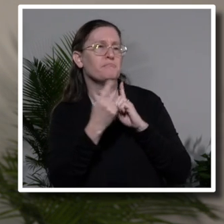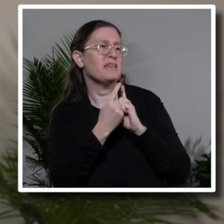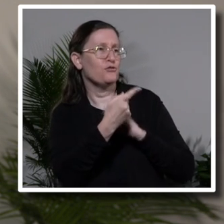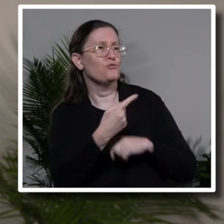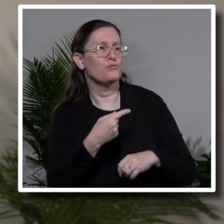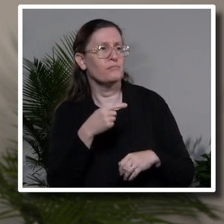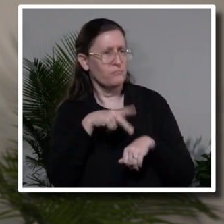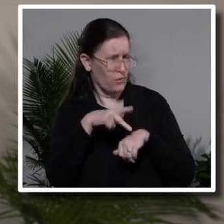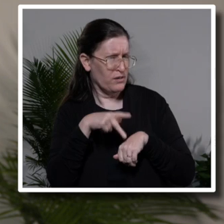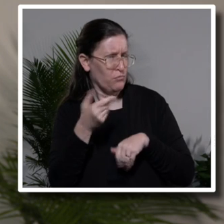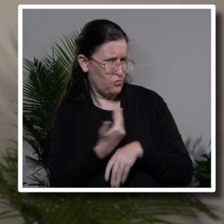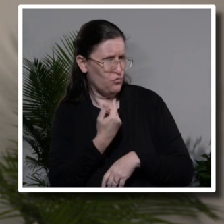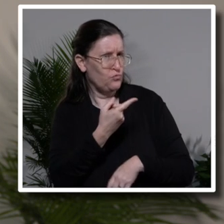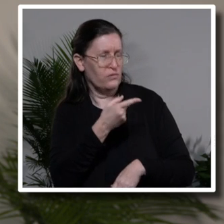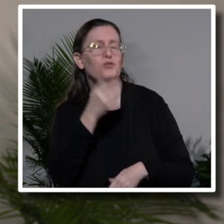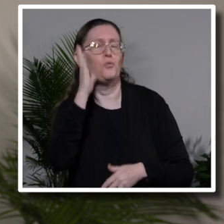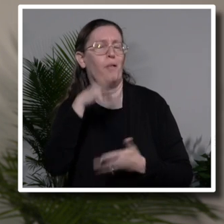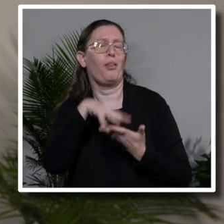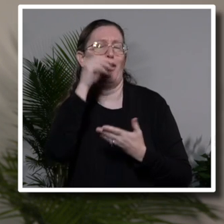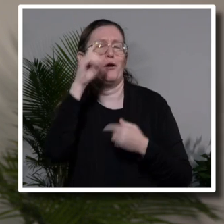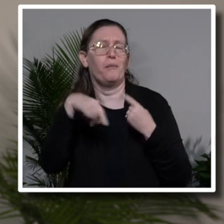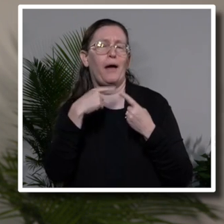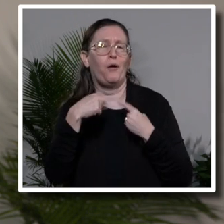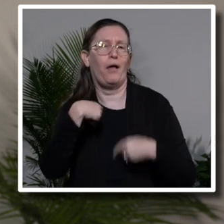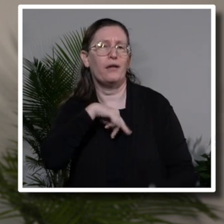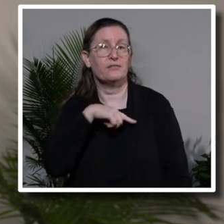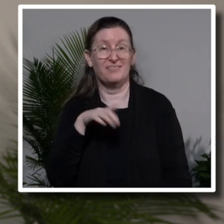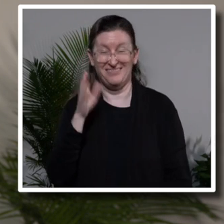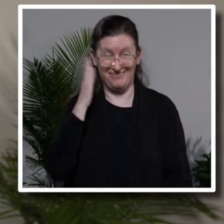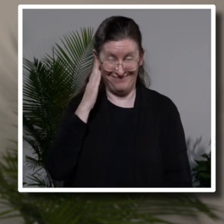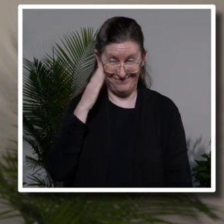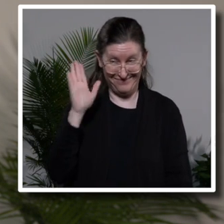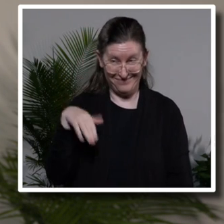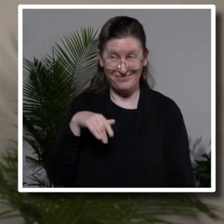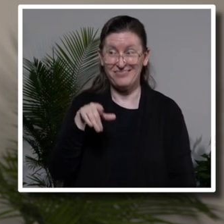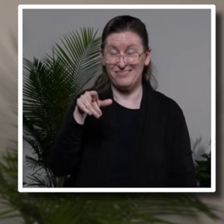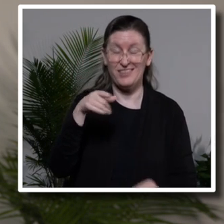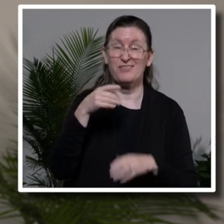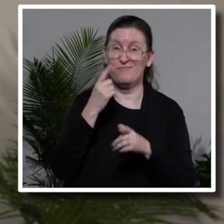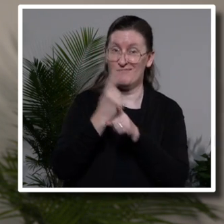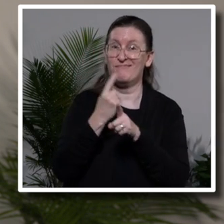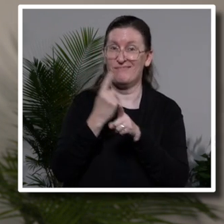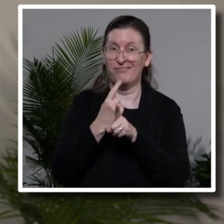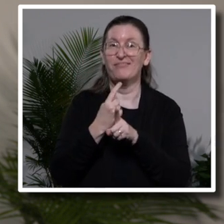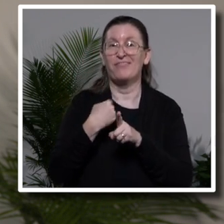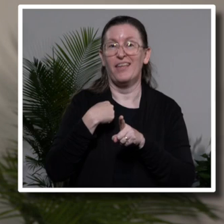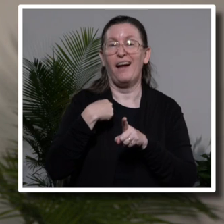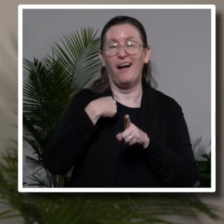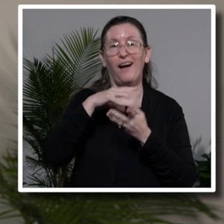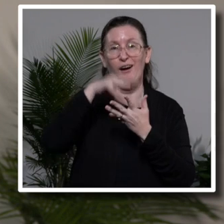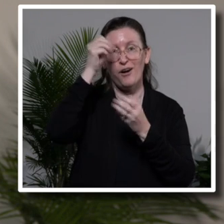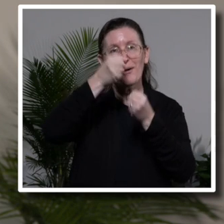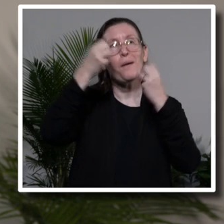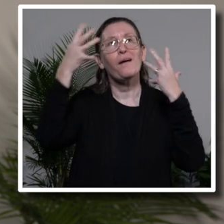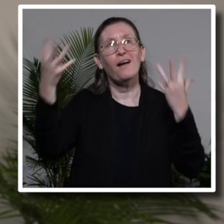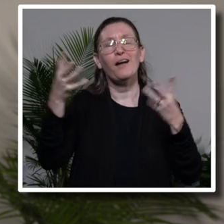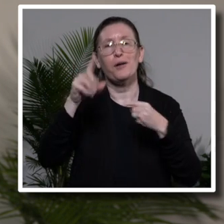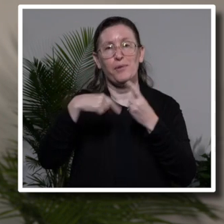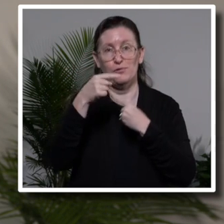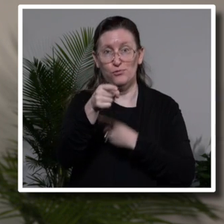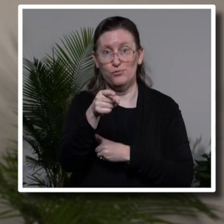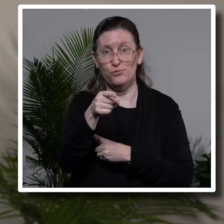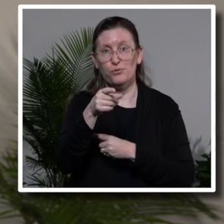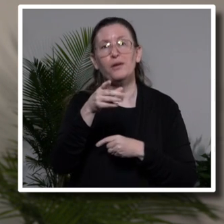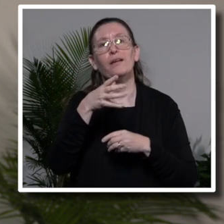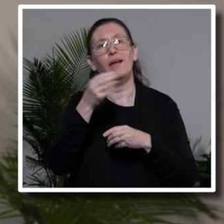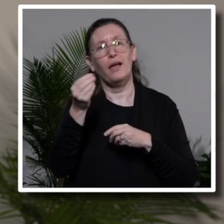meet you. You're going to learn about us." And you know what? She was right. I did learn a lot about you as a class, but more importantly, I